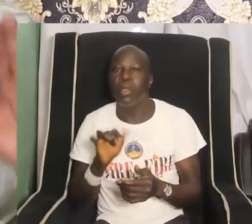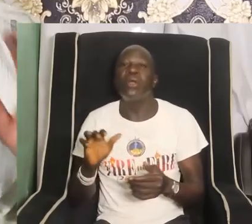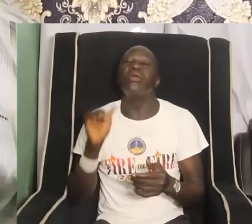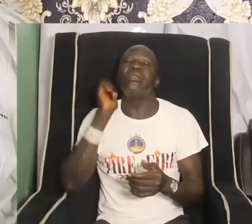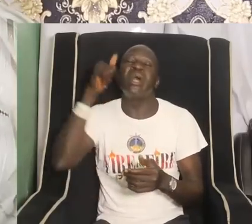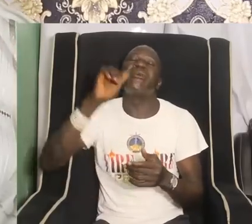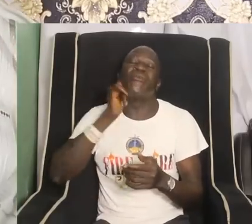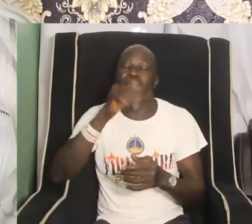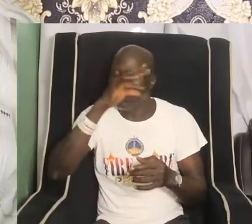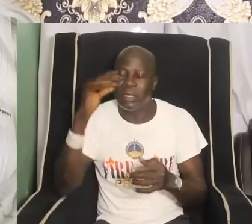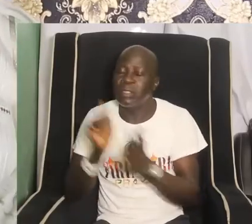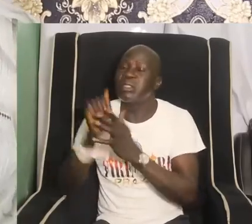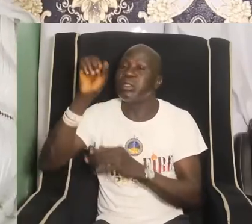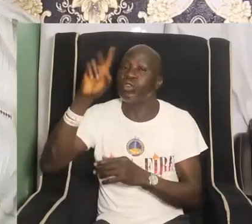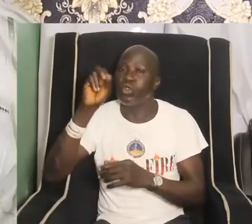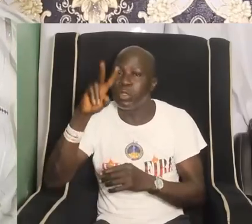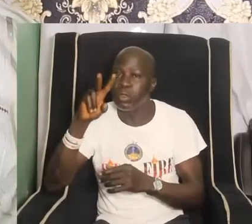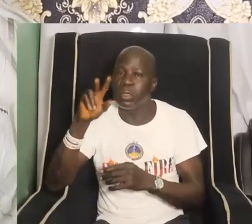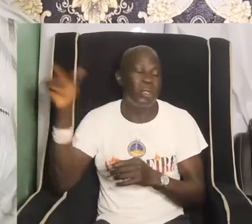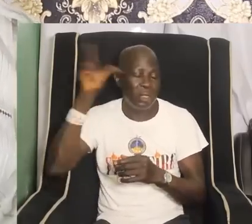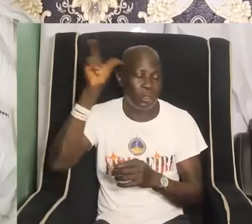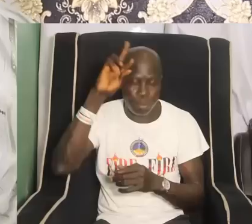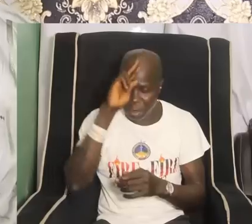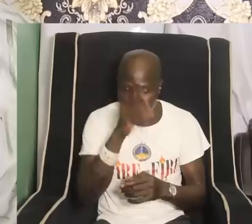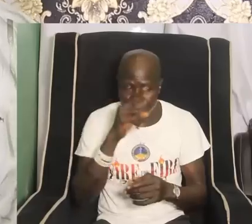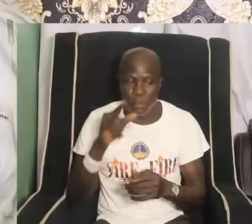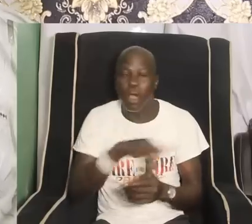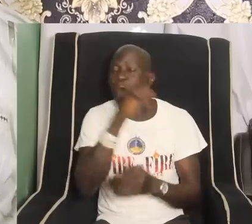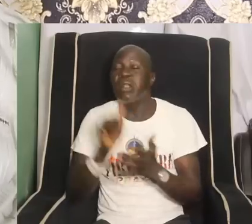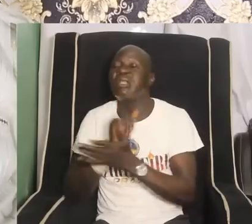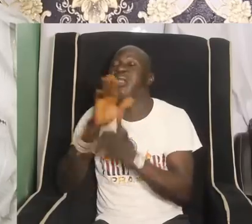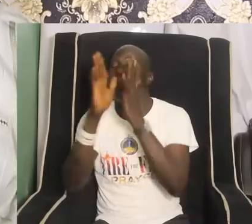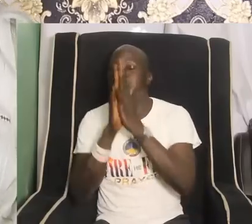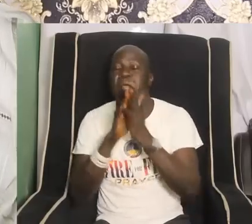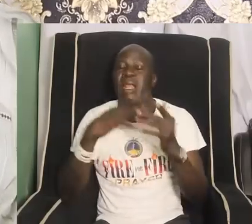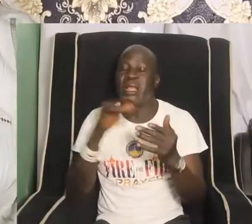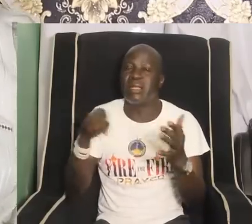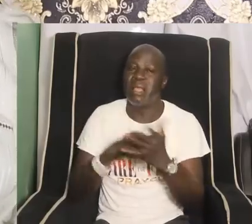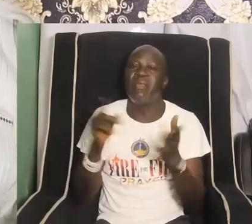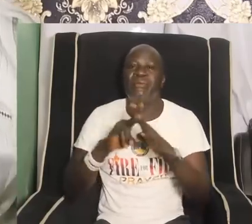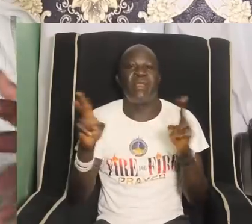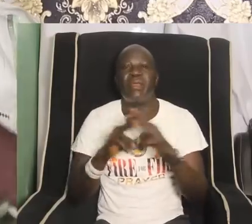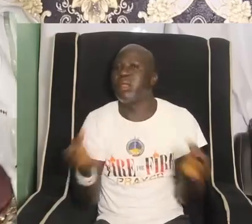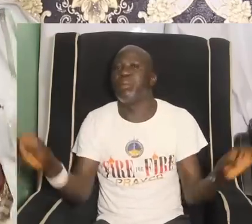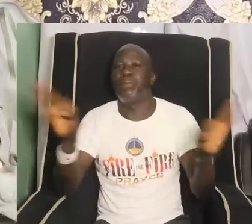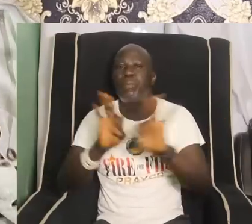lago méjìlá. Fast to 12. So ẹ gbọ́ mi sá. Listen to me. Sọ́rí àwọn àdúrà báyìí. All the prayer like this. Ó ṣe pàtàkì. It's very important.